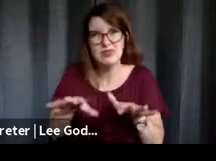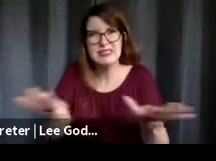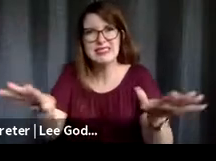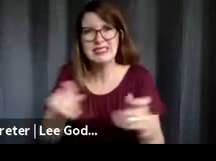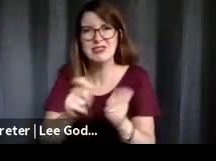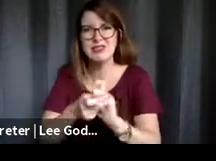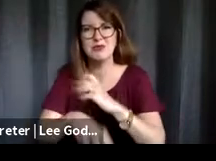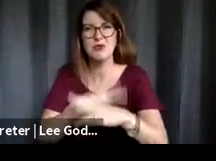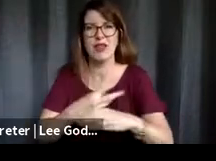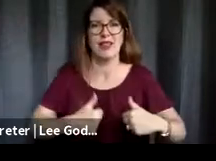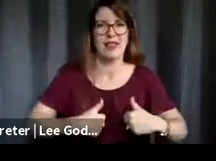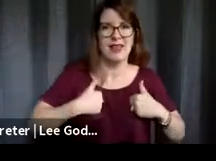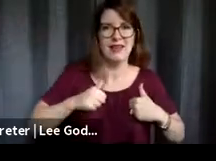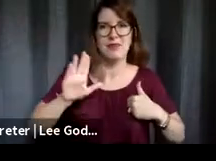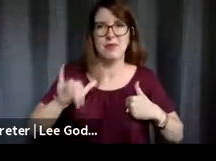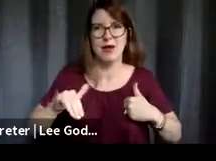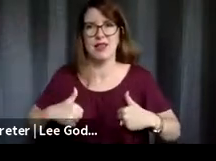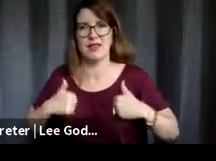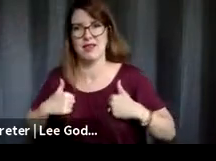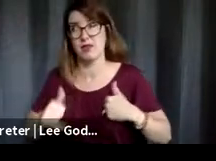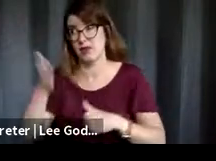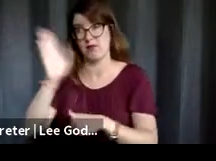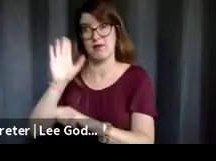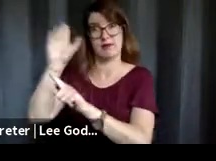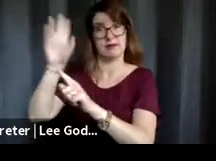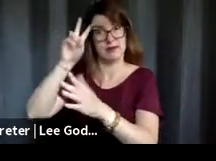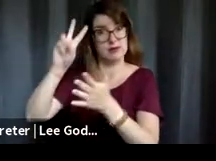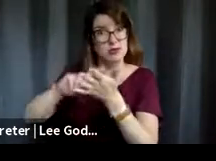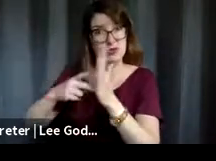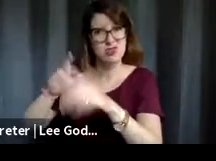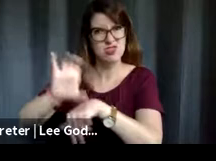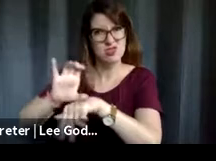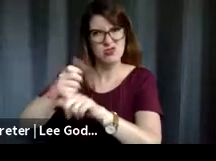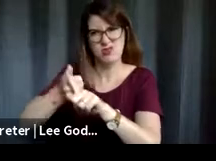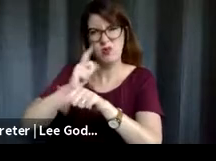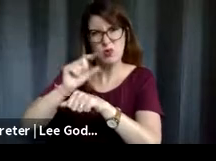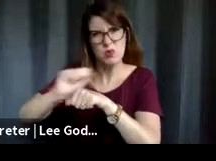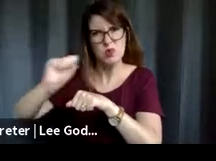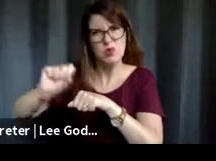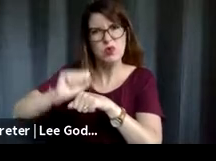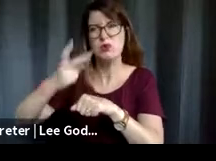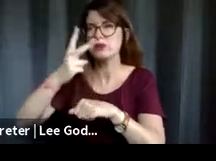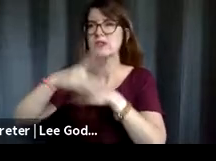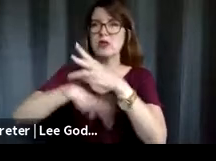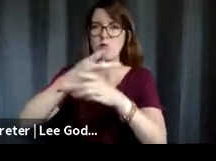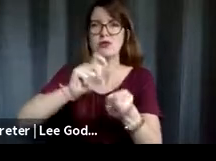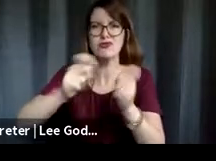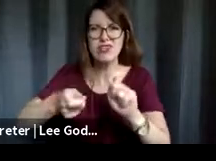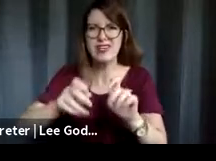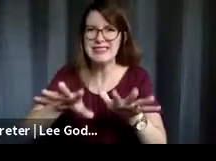by life. And that was God's intention, that the church together would work to see the world change life by life by